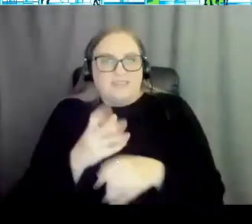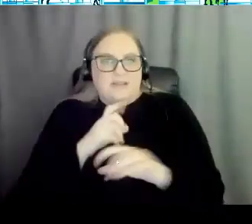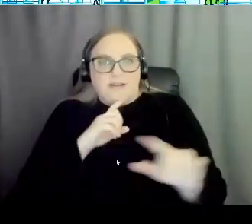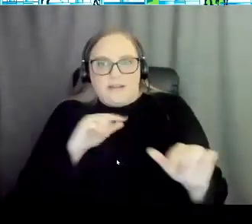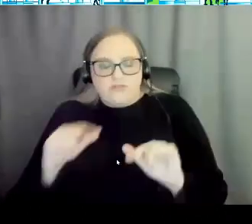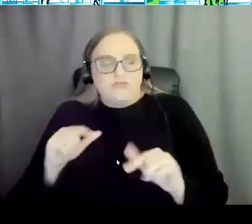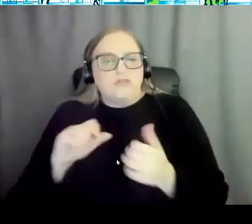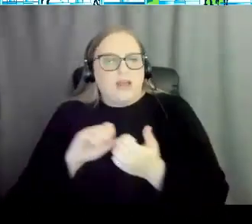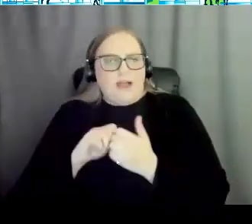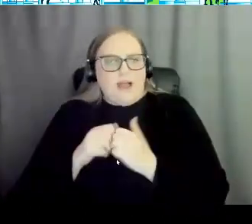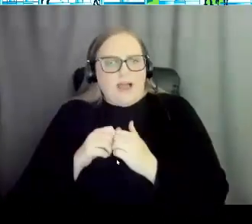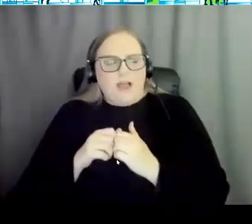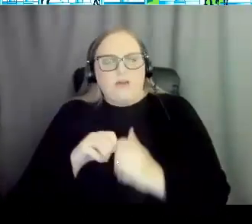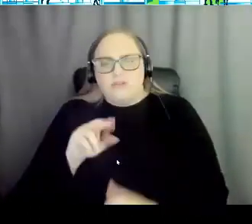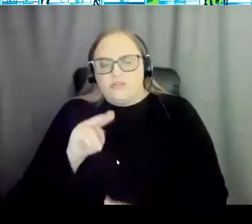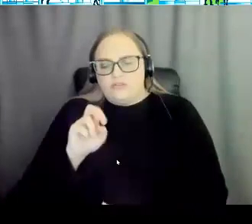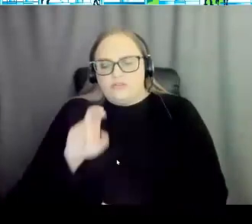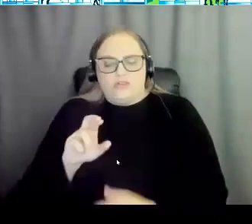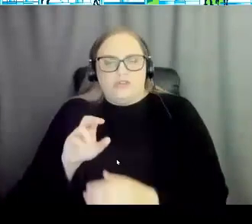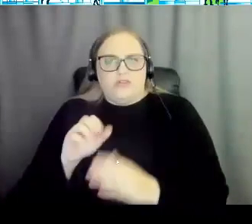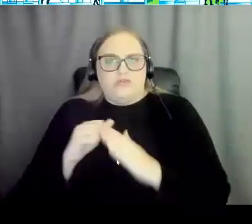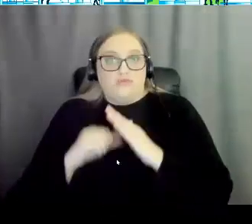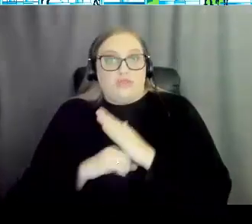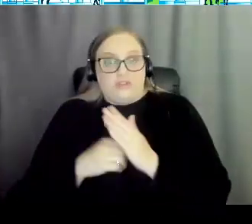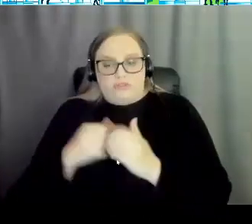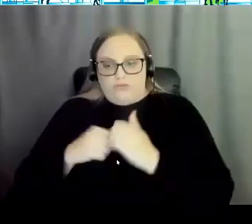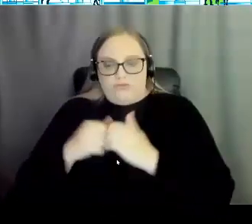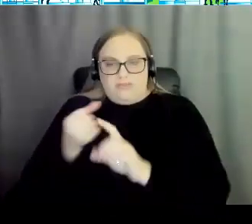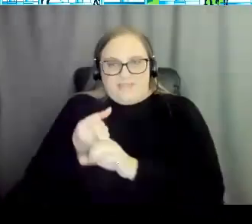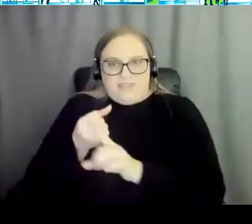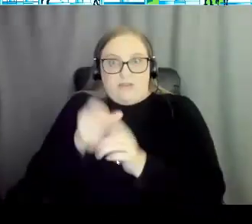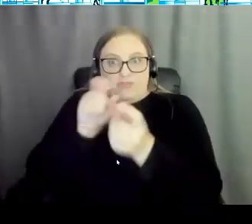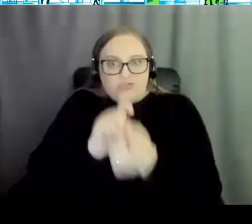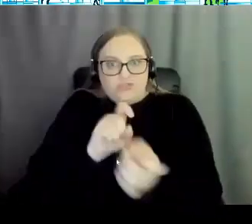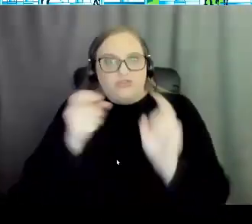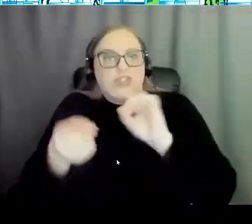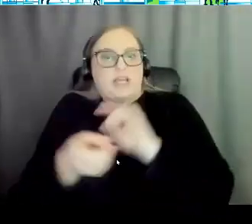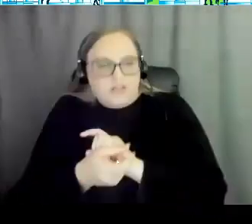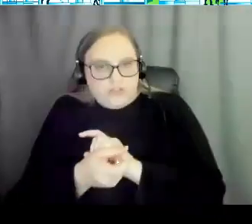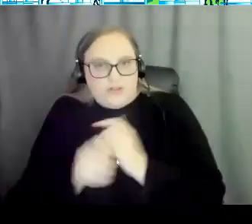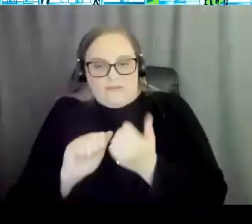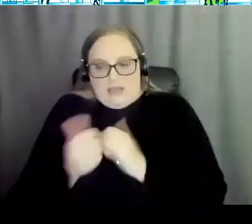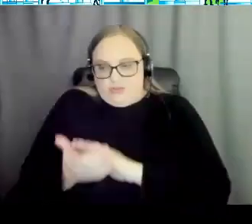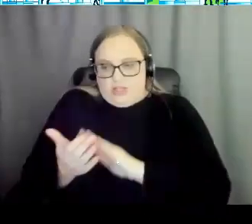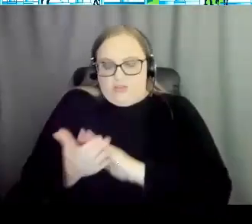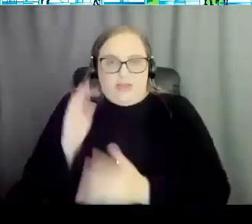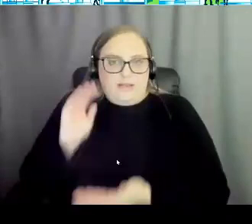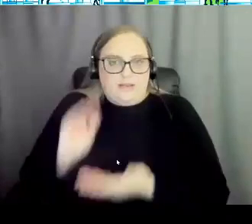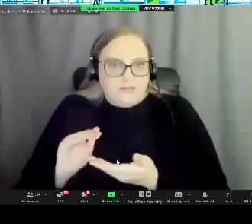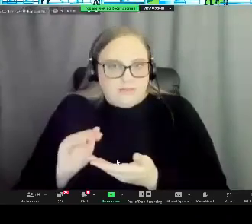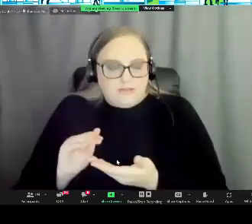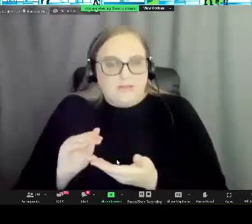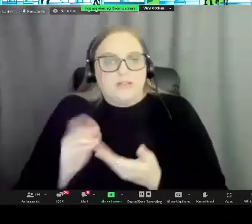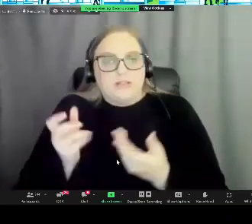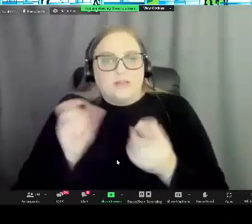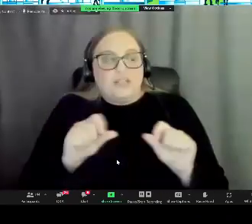could the nuclear infrastructure itself change to address the waste we're generating? It could be less, and potentially more